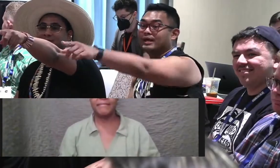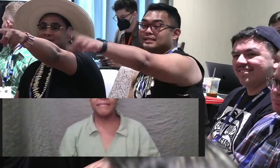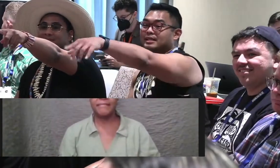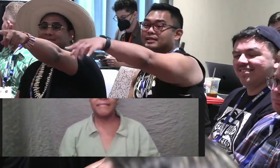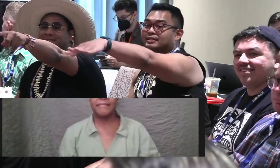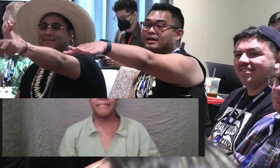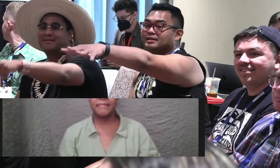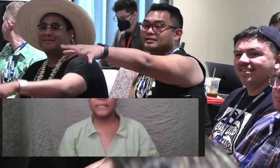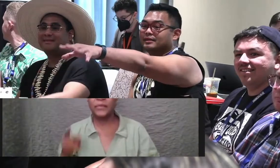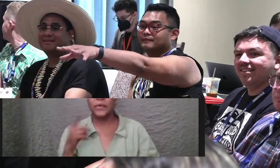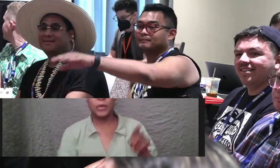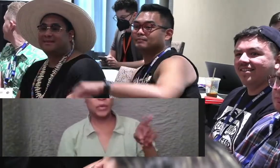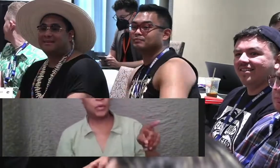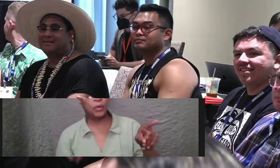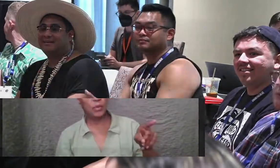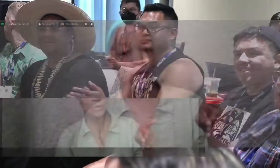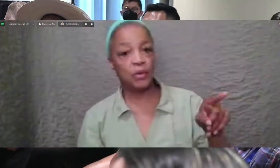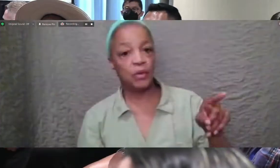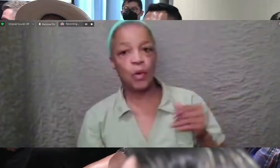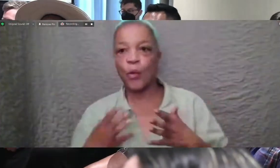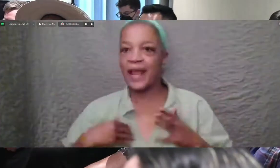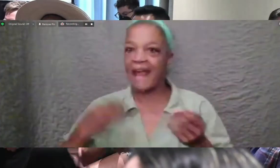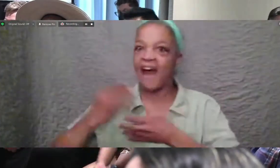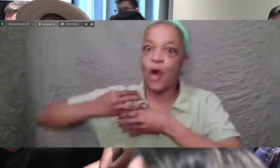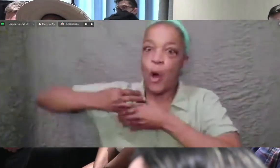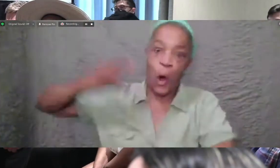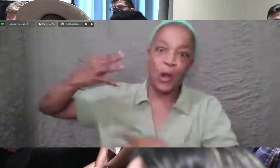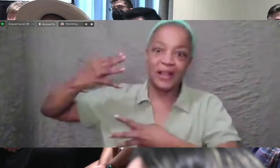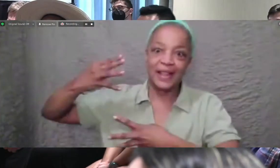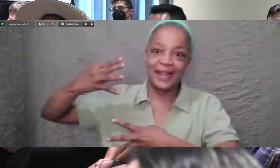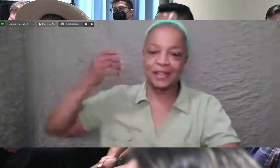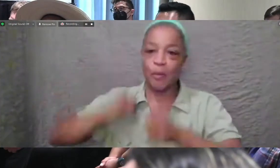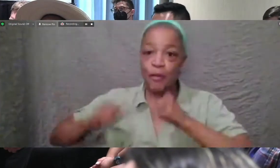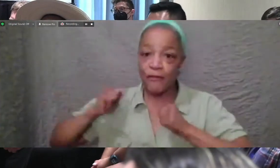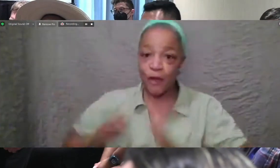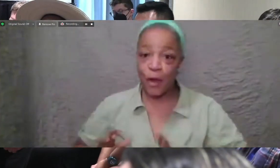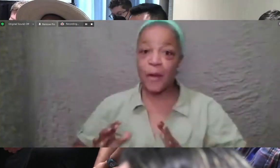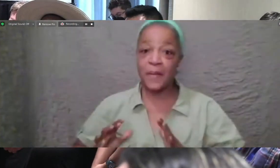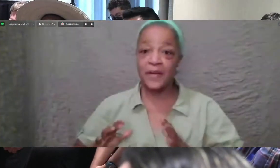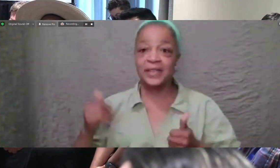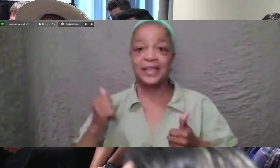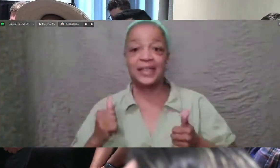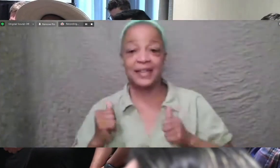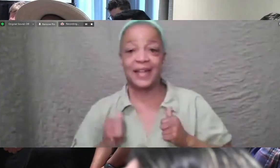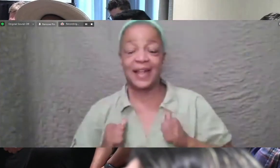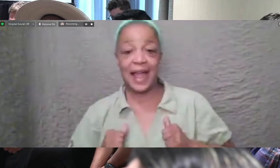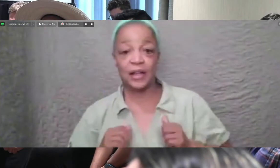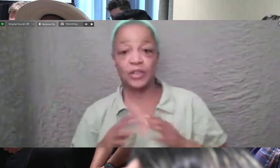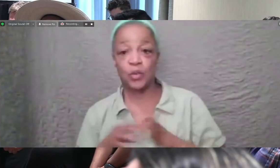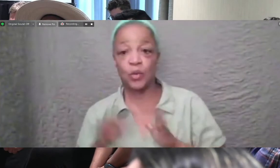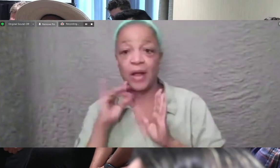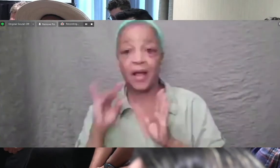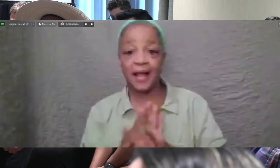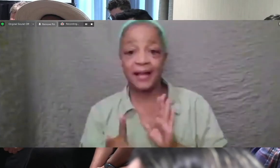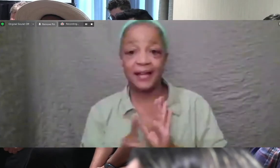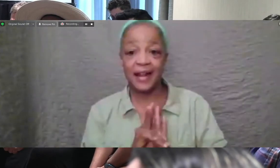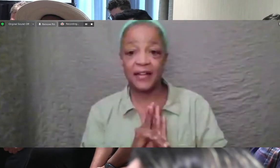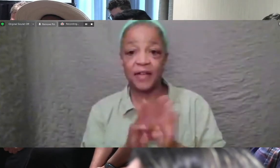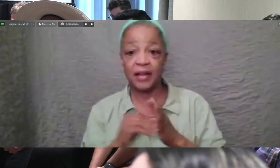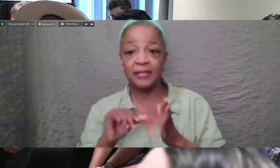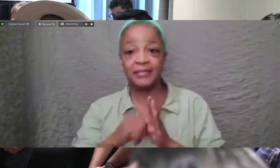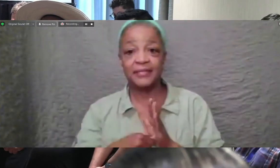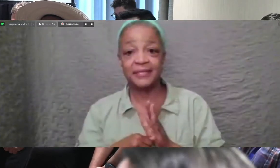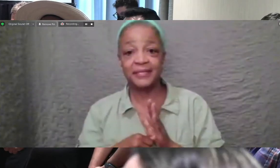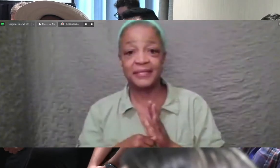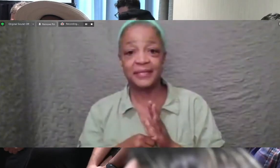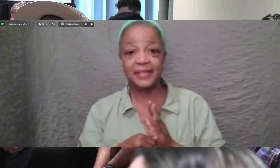Dr. Oh, yes. We got yes. a whole list of performers and actors that we identified in the Jubilee. Mm. So come pick